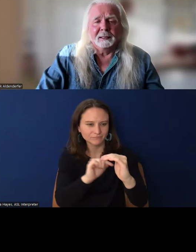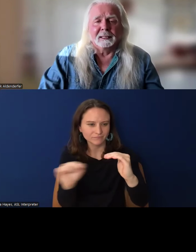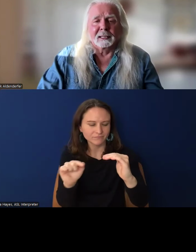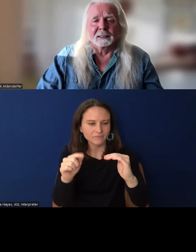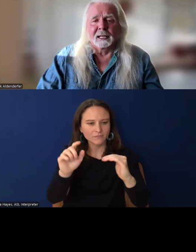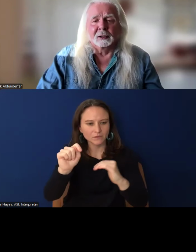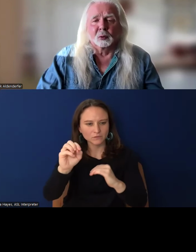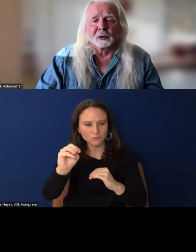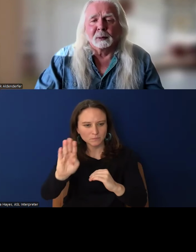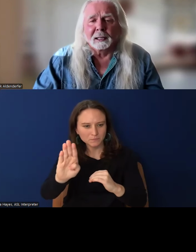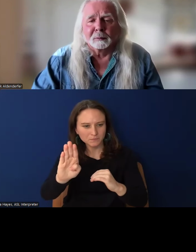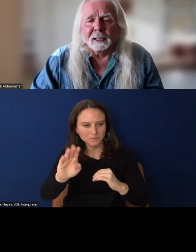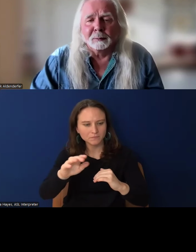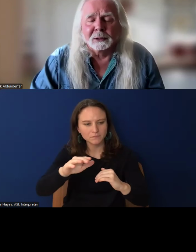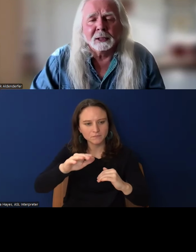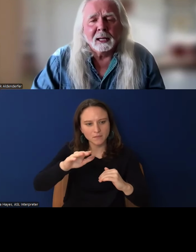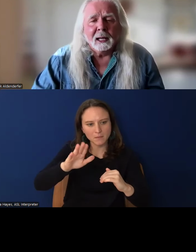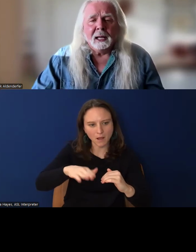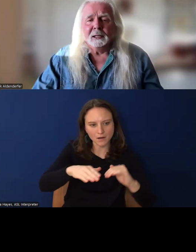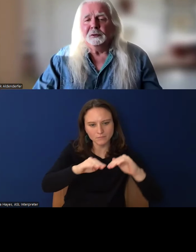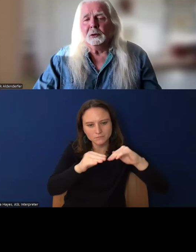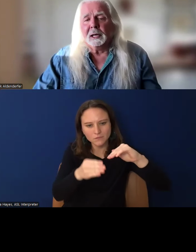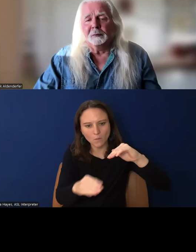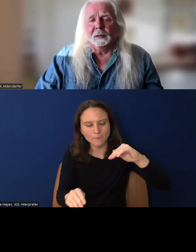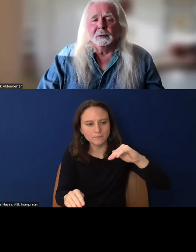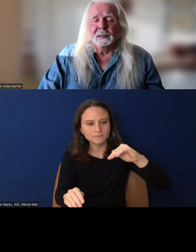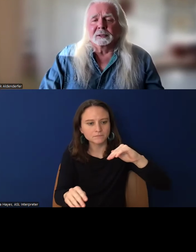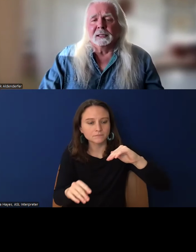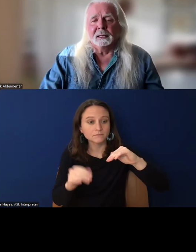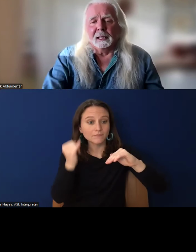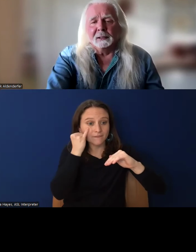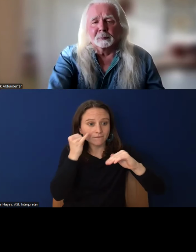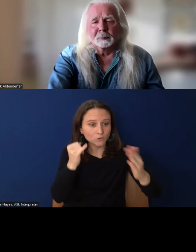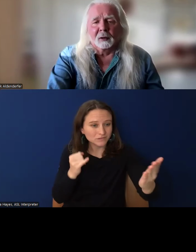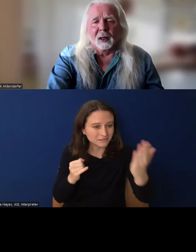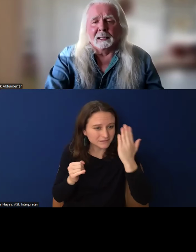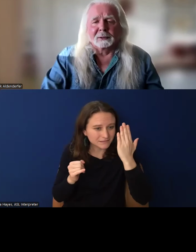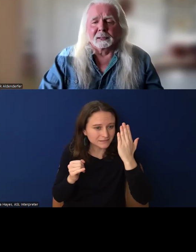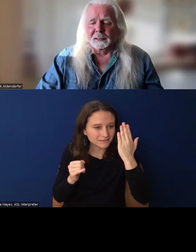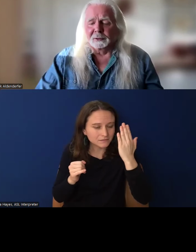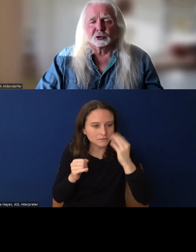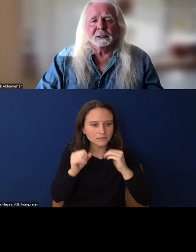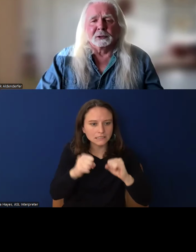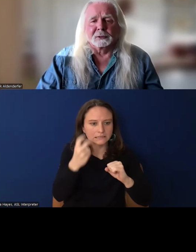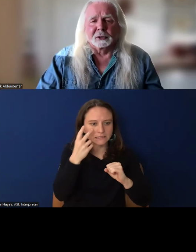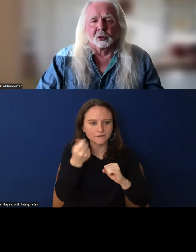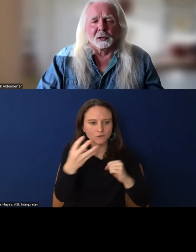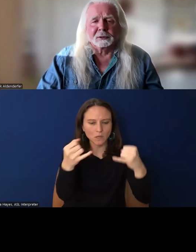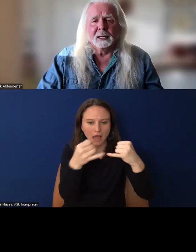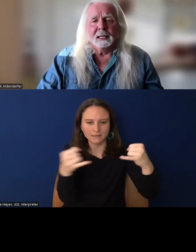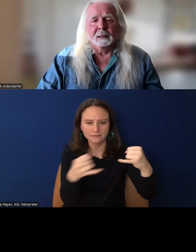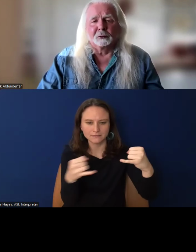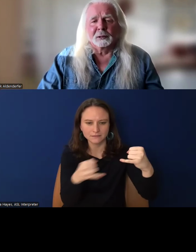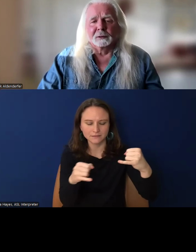then that descends down toward the bottom of the image. And if you look carefully, you can see a number of lines, that is trenches that